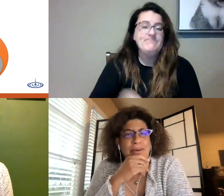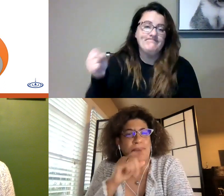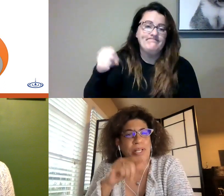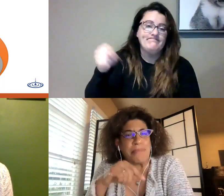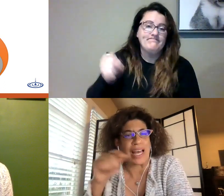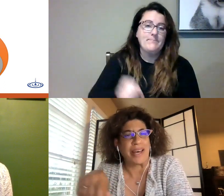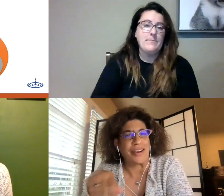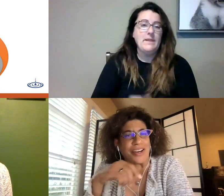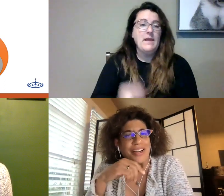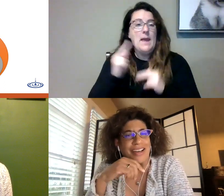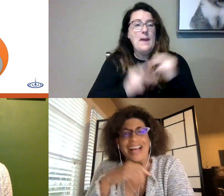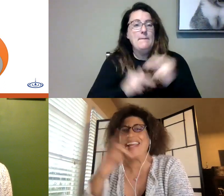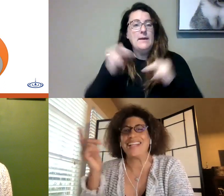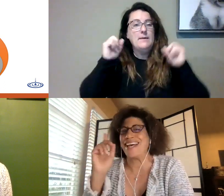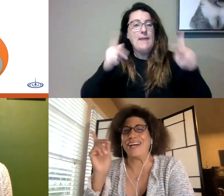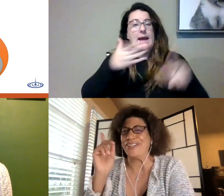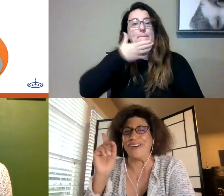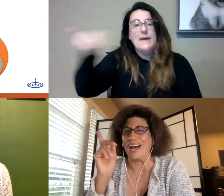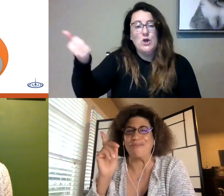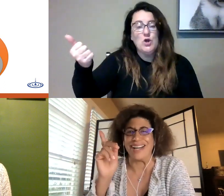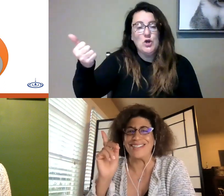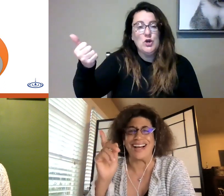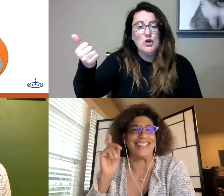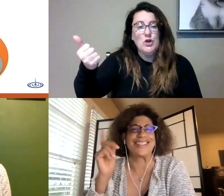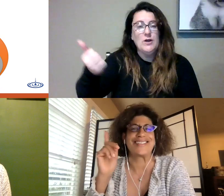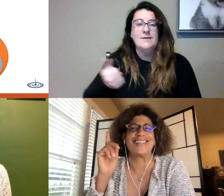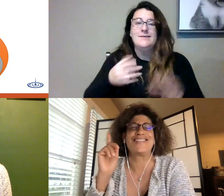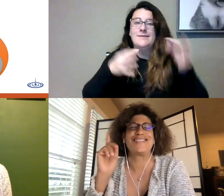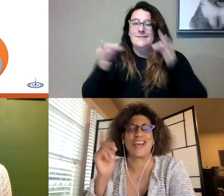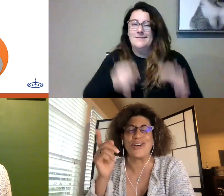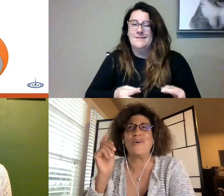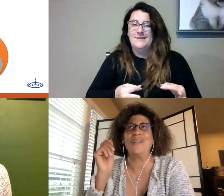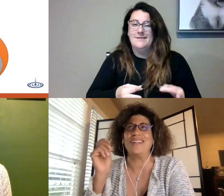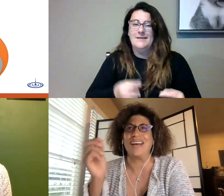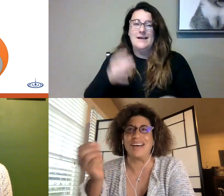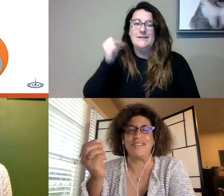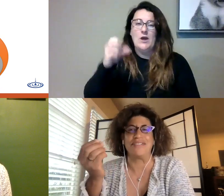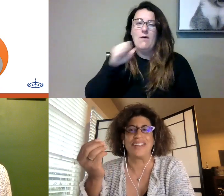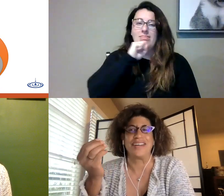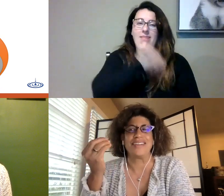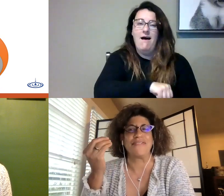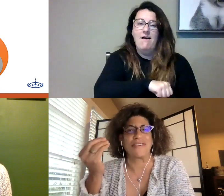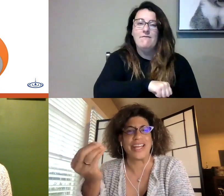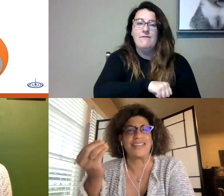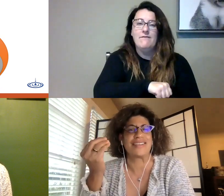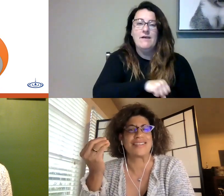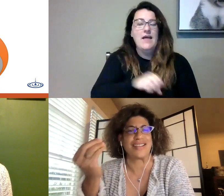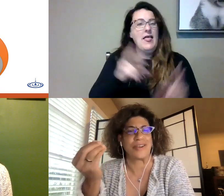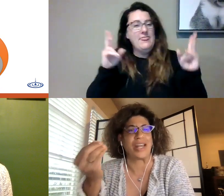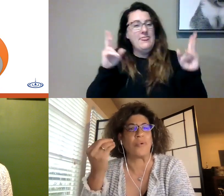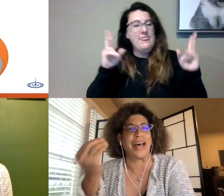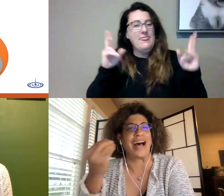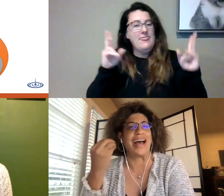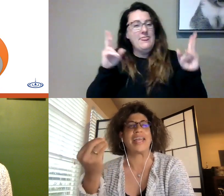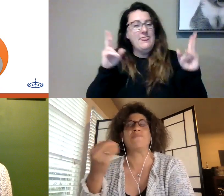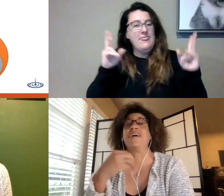Absolutely. Build back better. I can't tell you how much I just so love the phrase and the slogan.